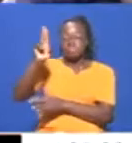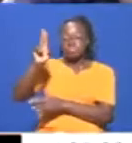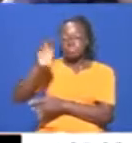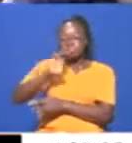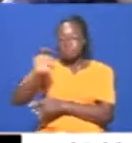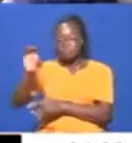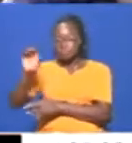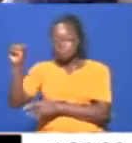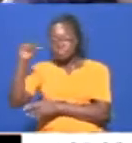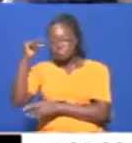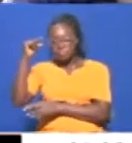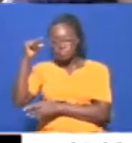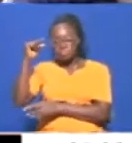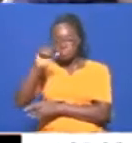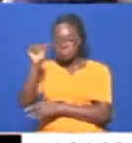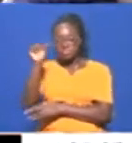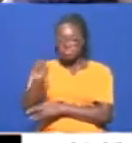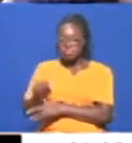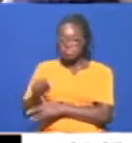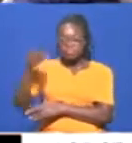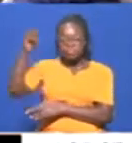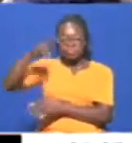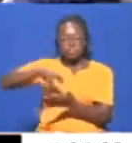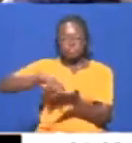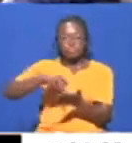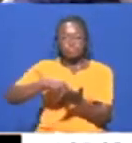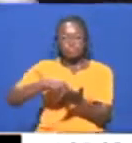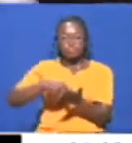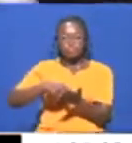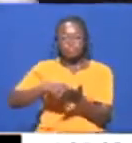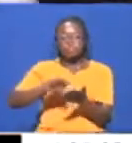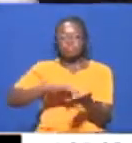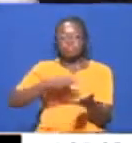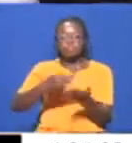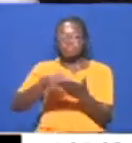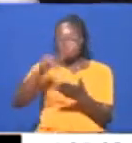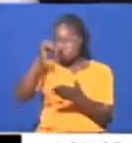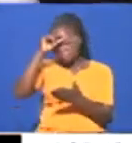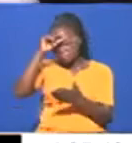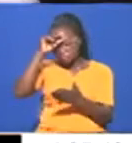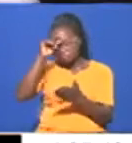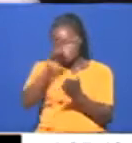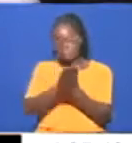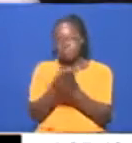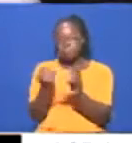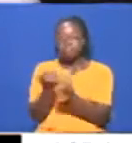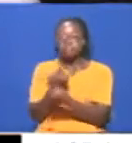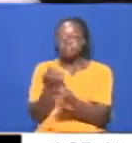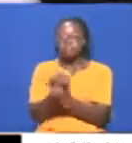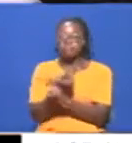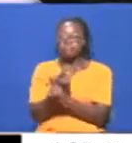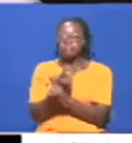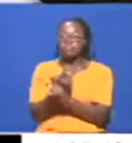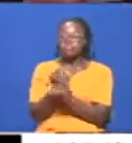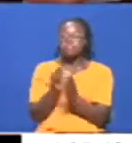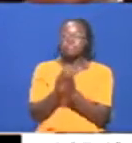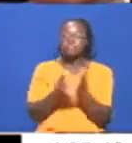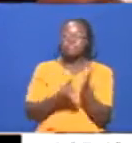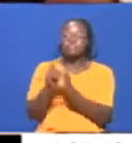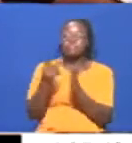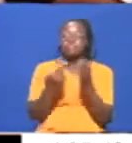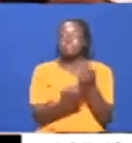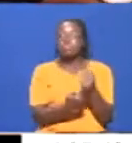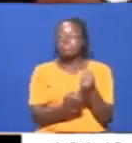Region. The electrification project is being funded by the government and various Arab development partners.